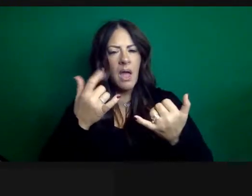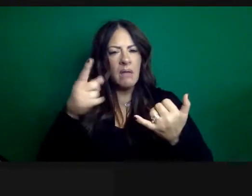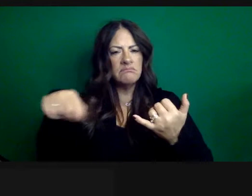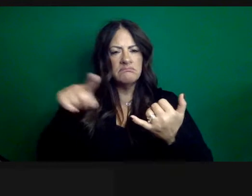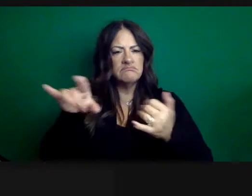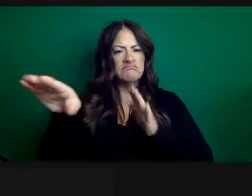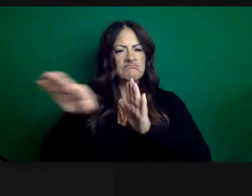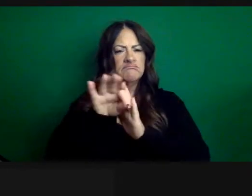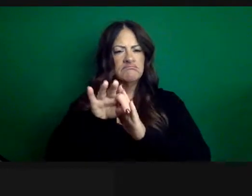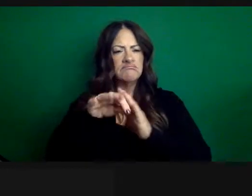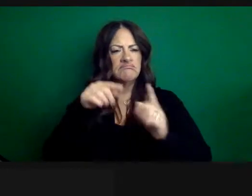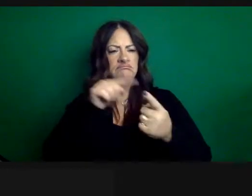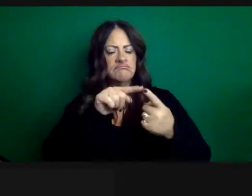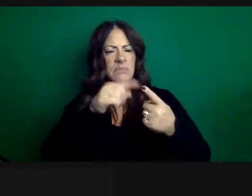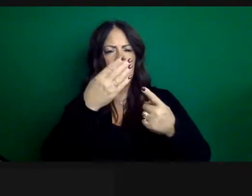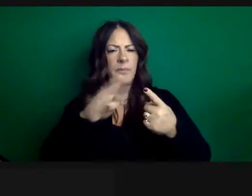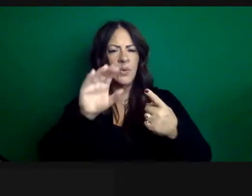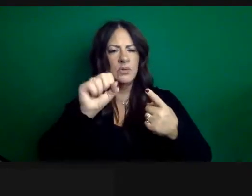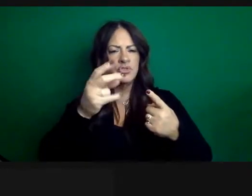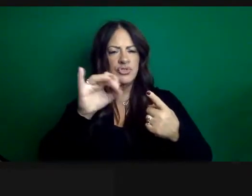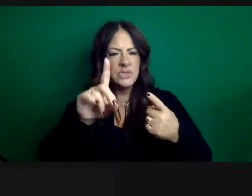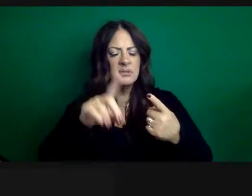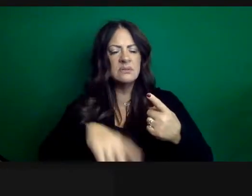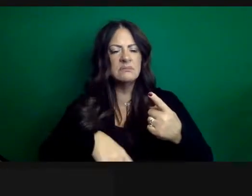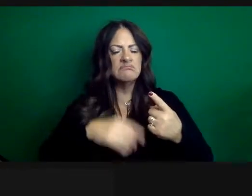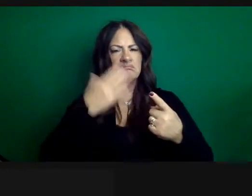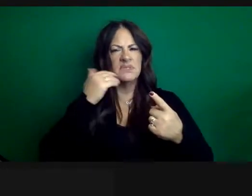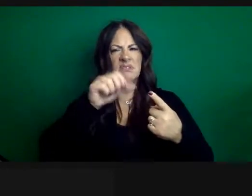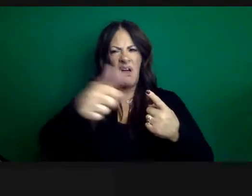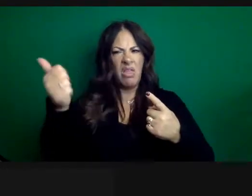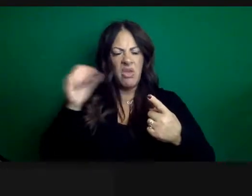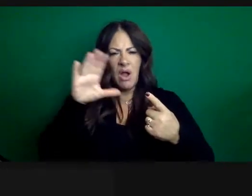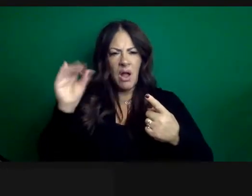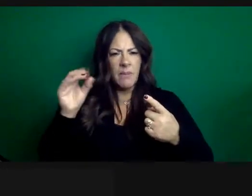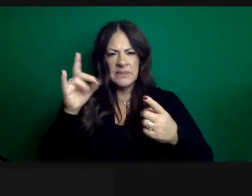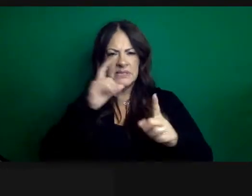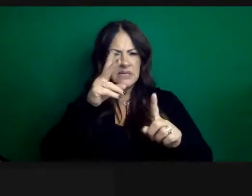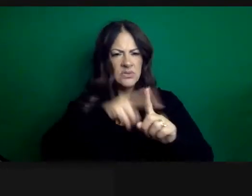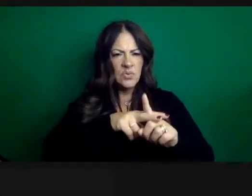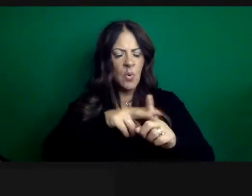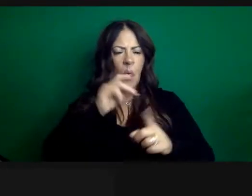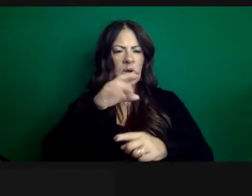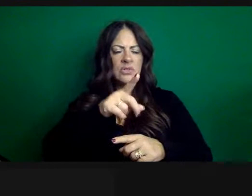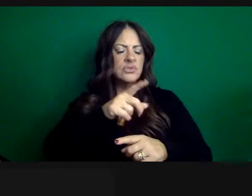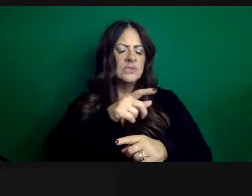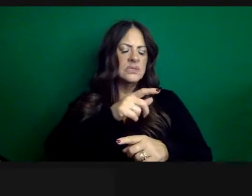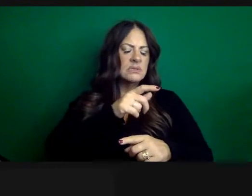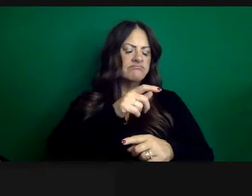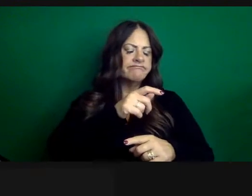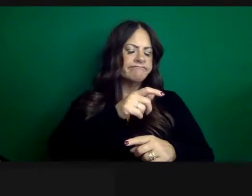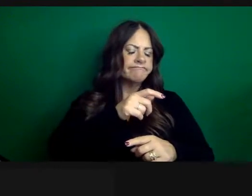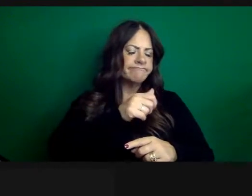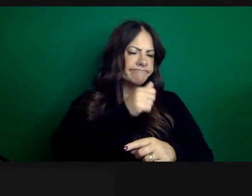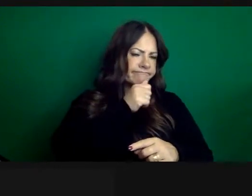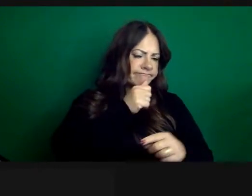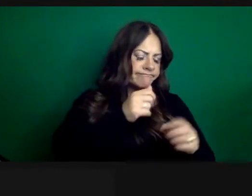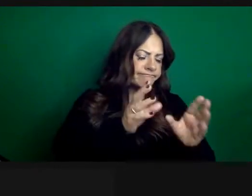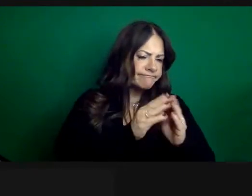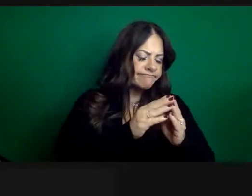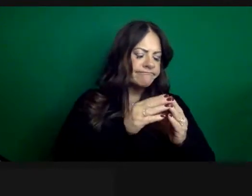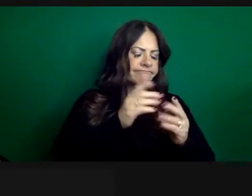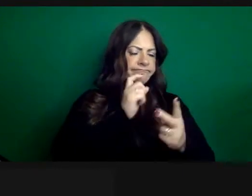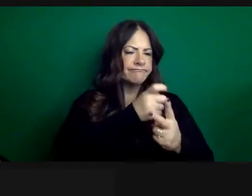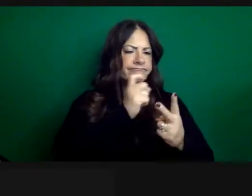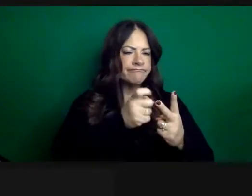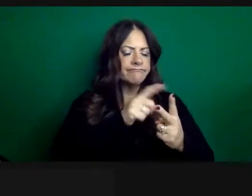new partnership? Did other companies have a chance to apply? Was this something that was sole source? And do we have an estimated cost for